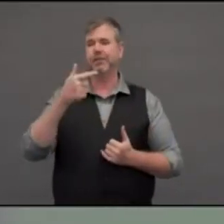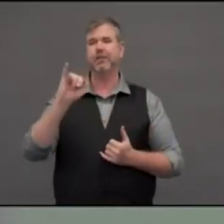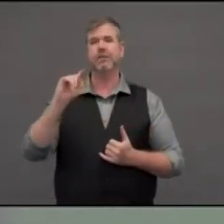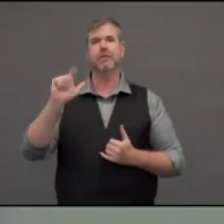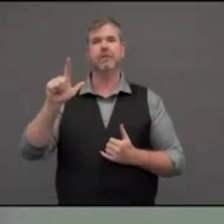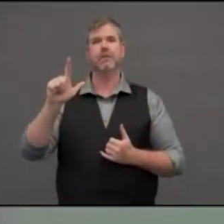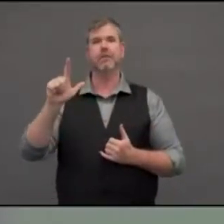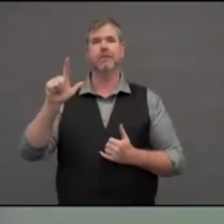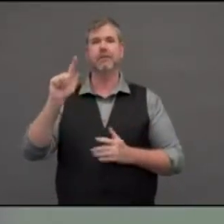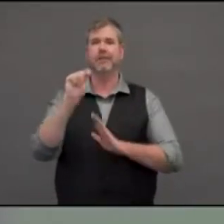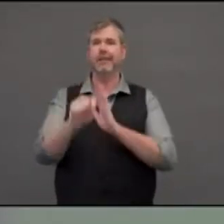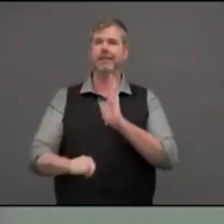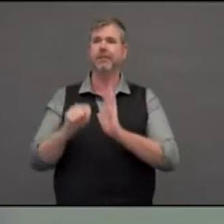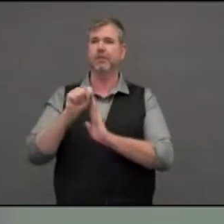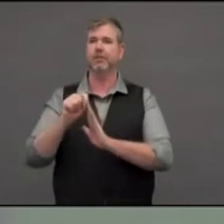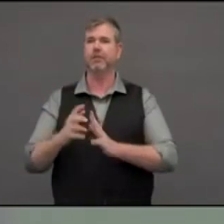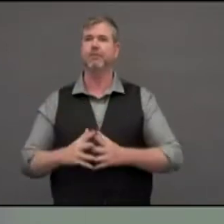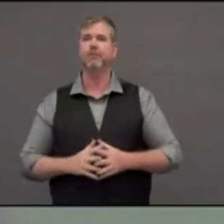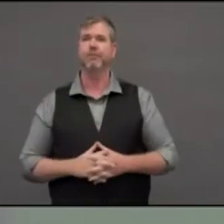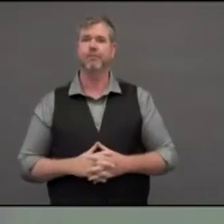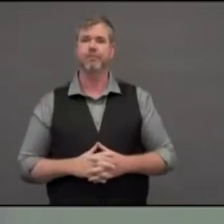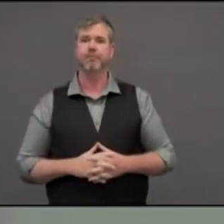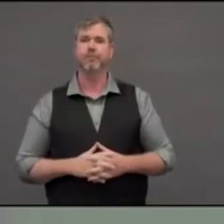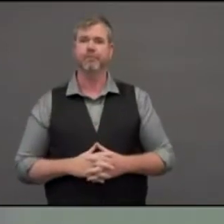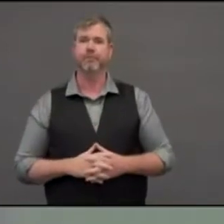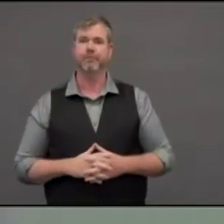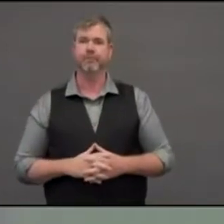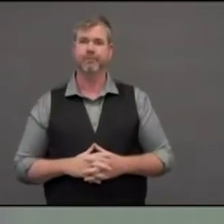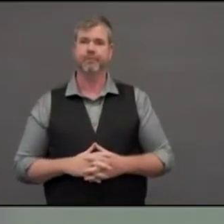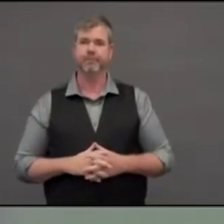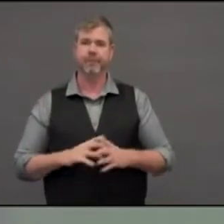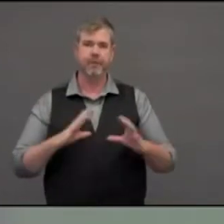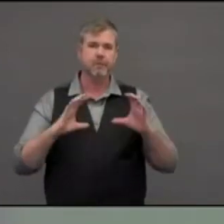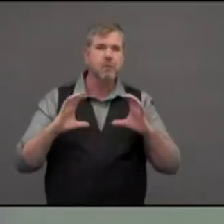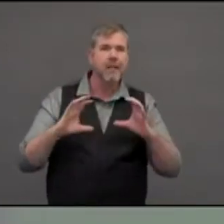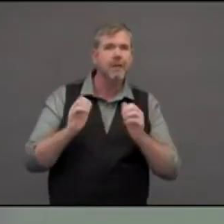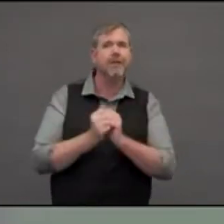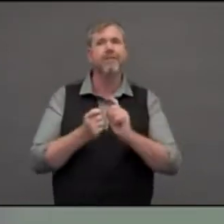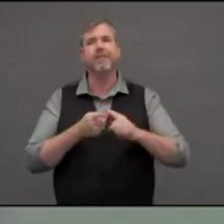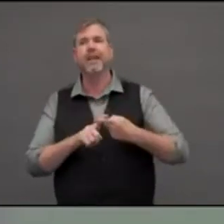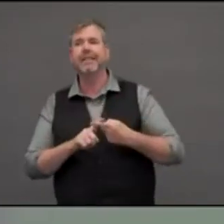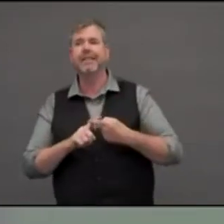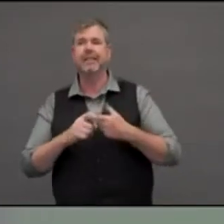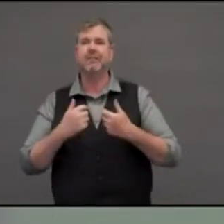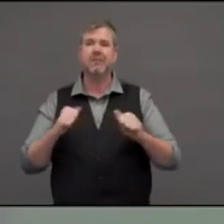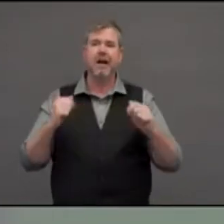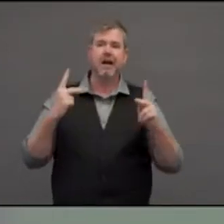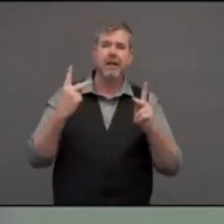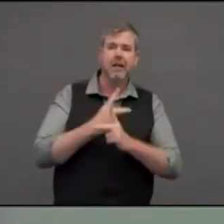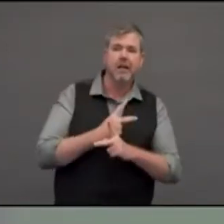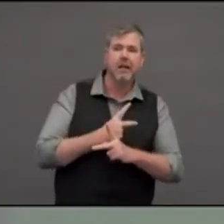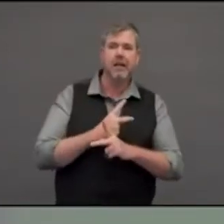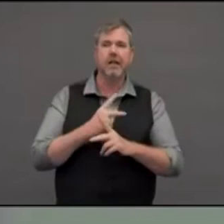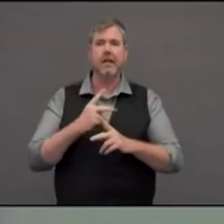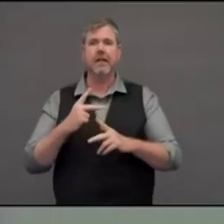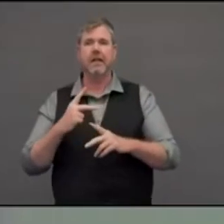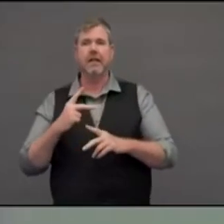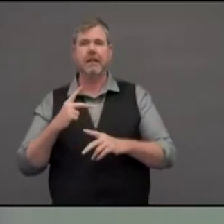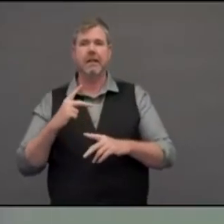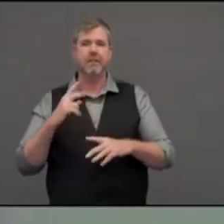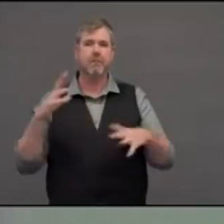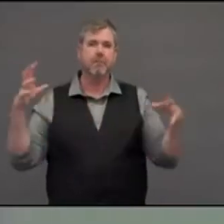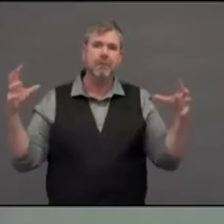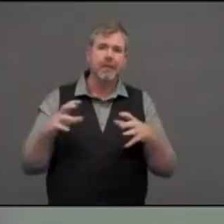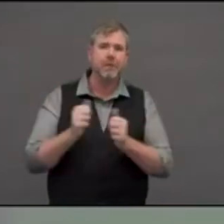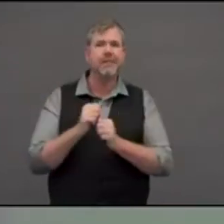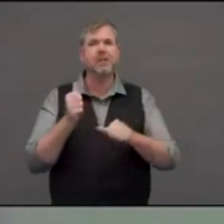communicating with our friends, finding new ways to hang out virtually. I know right now, we have the